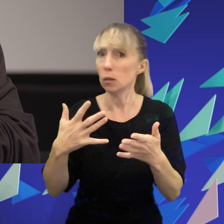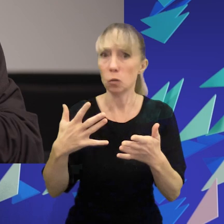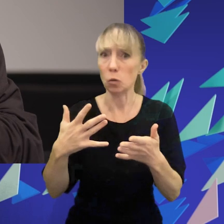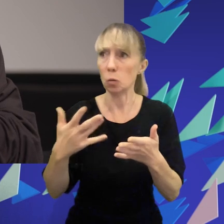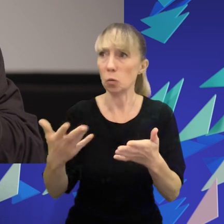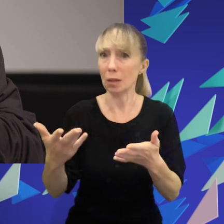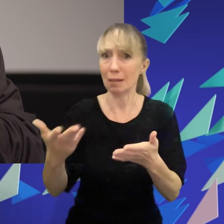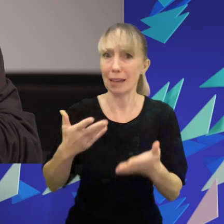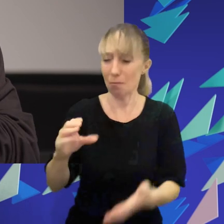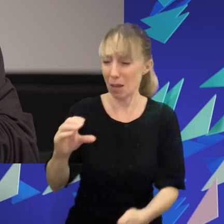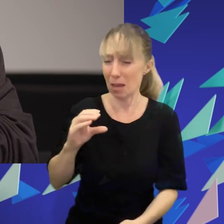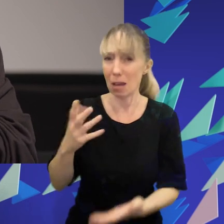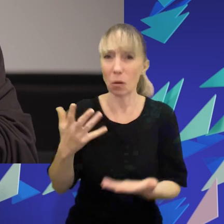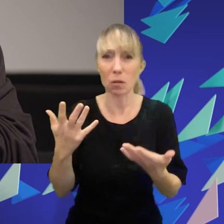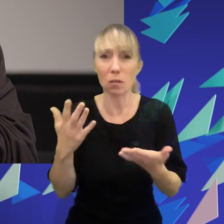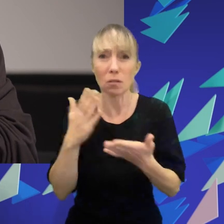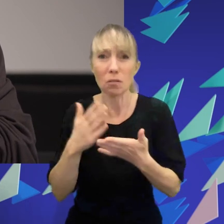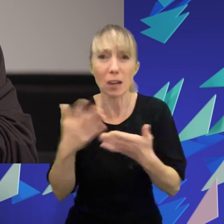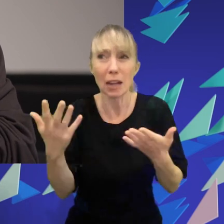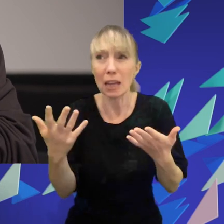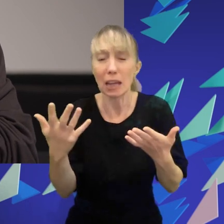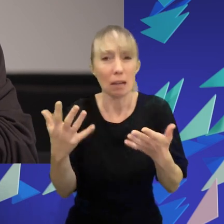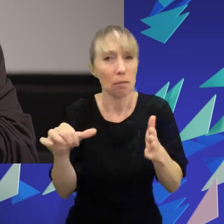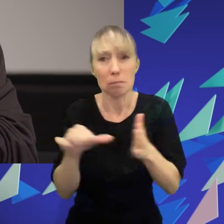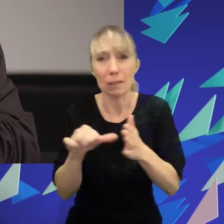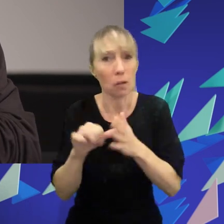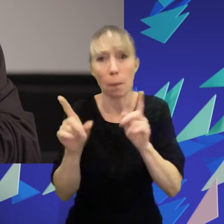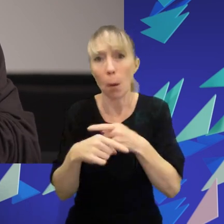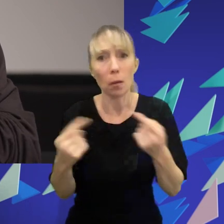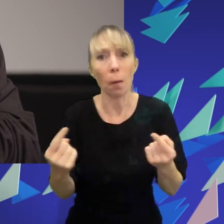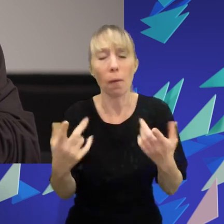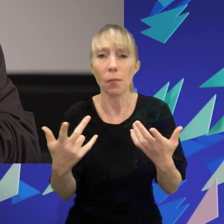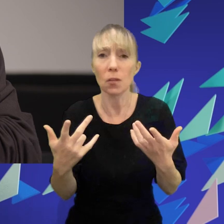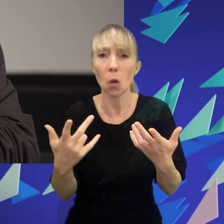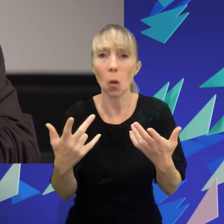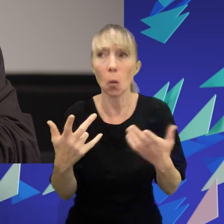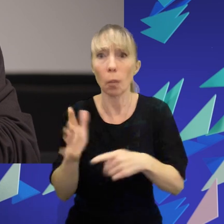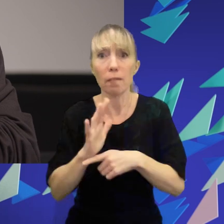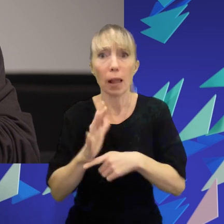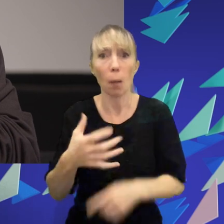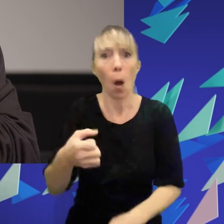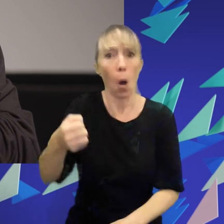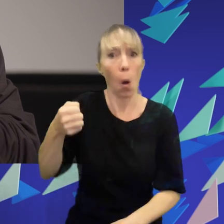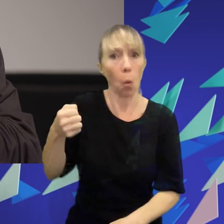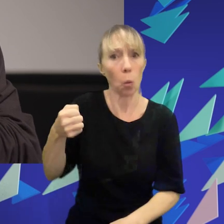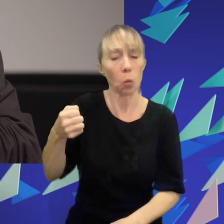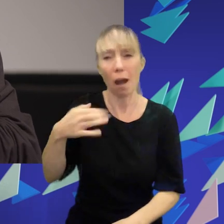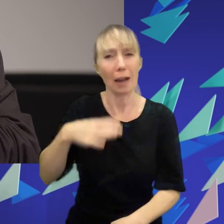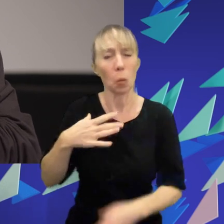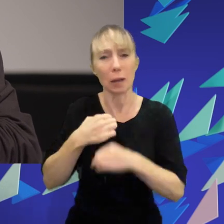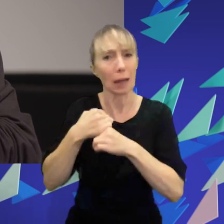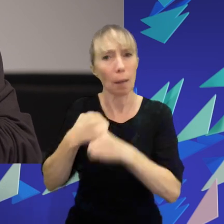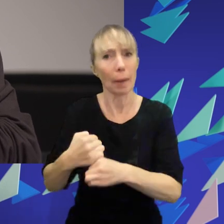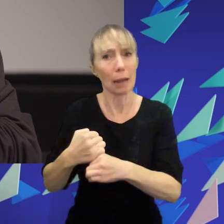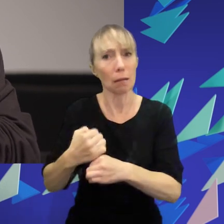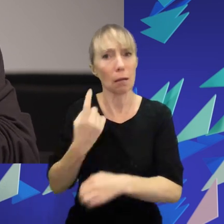because with weather you don't negotiate. And so the film in a way got on hold because I didn't want to commit myself to